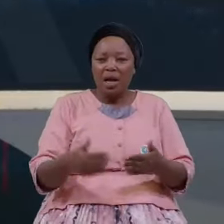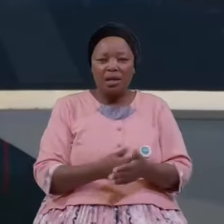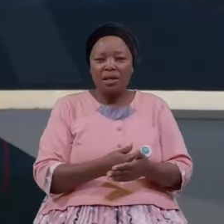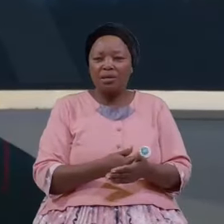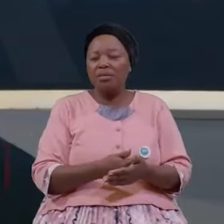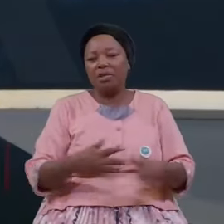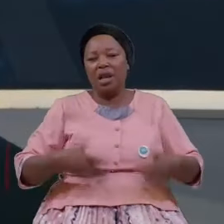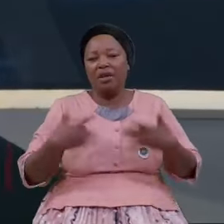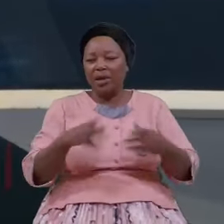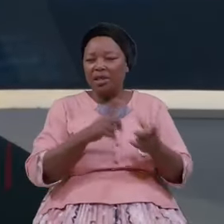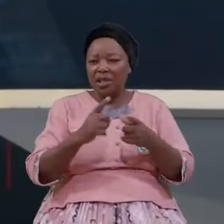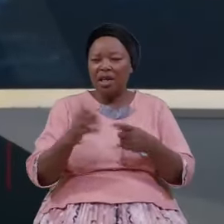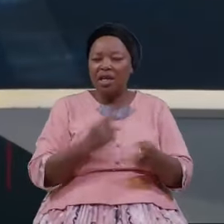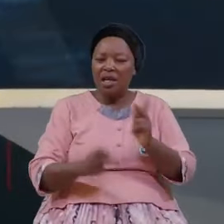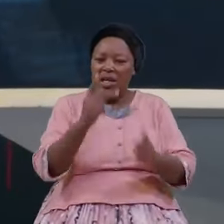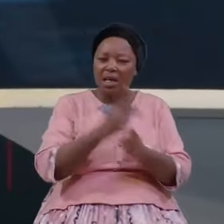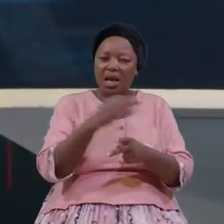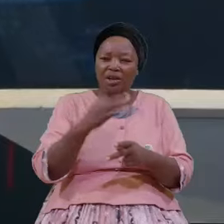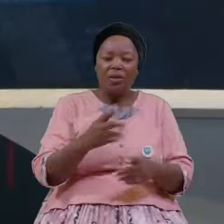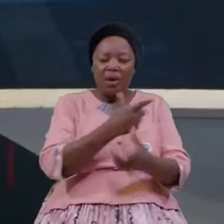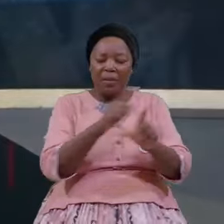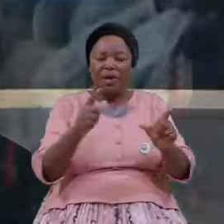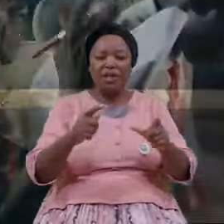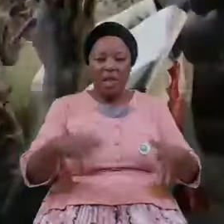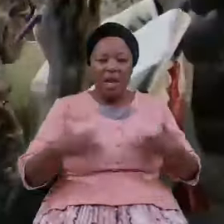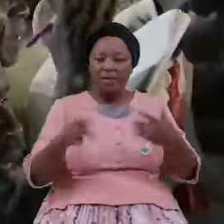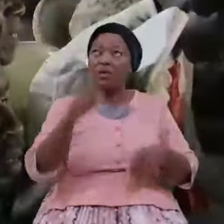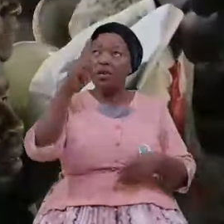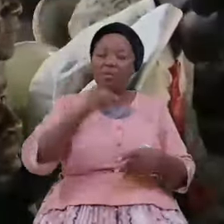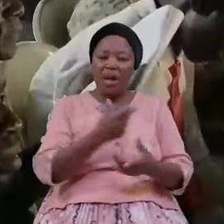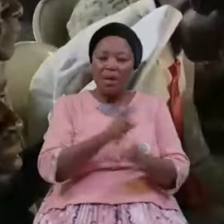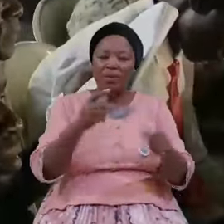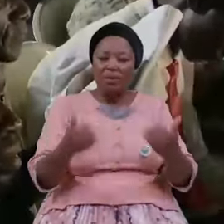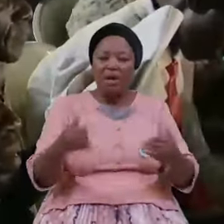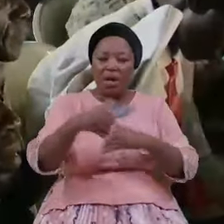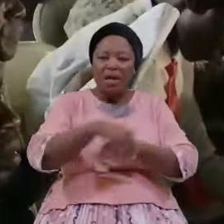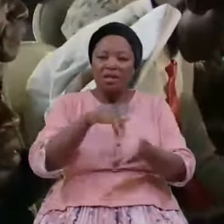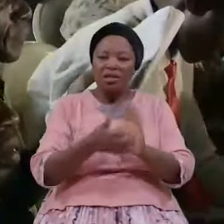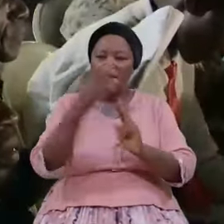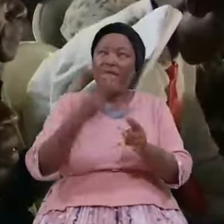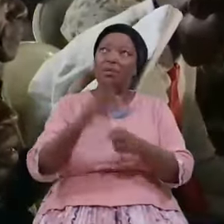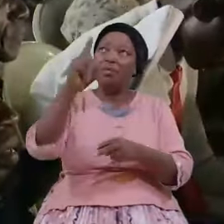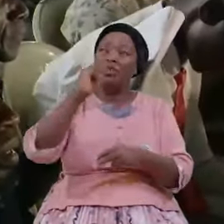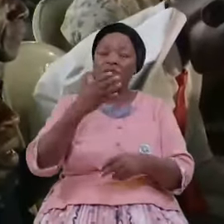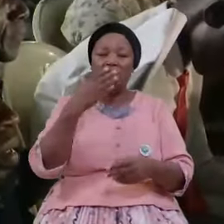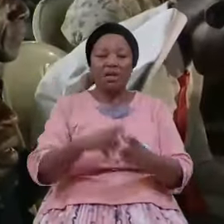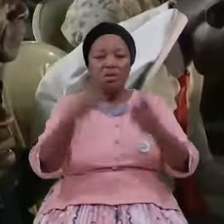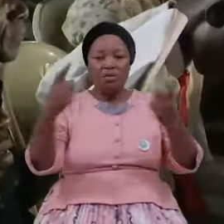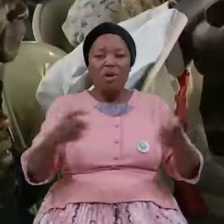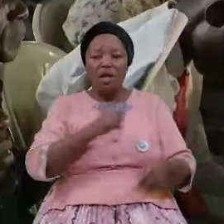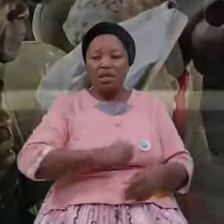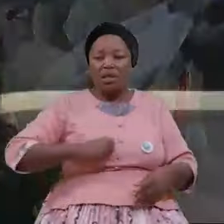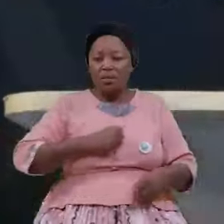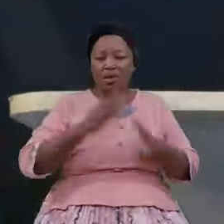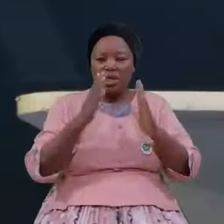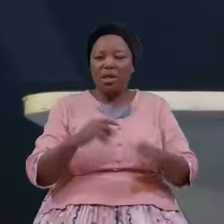life. It will liberate you tonight in Jesus' name. He's a great sympathizer who gives